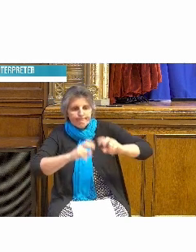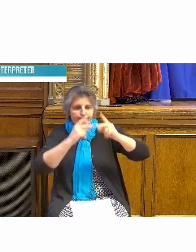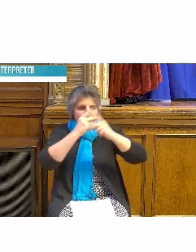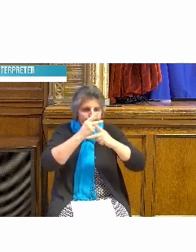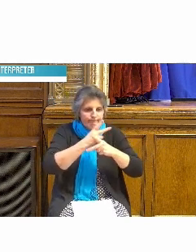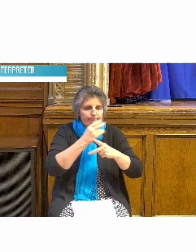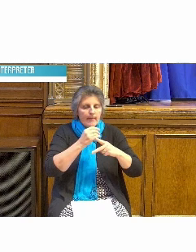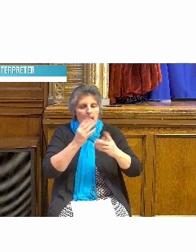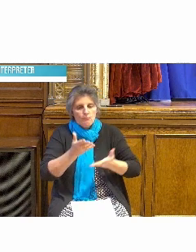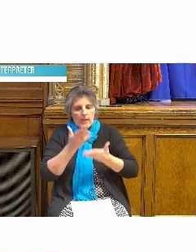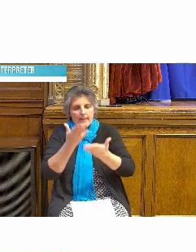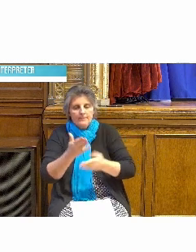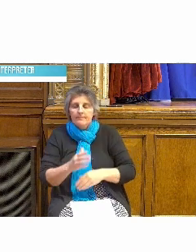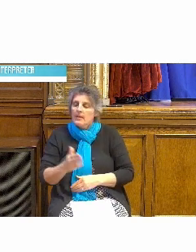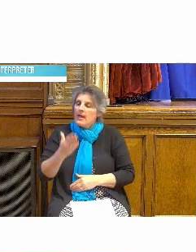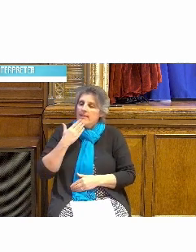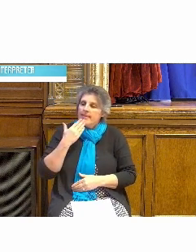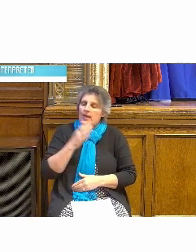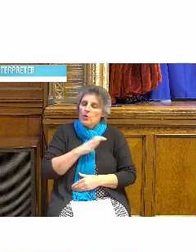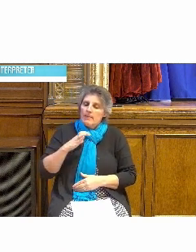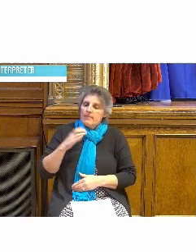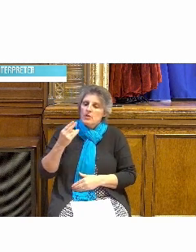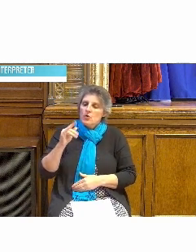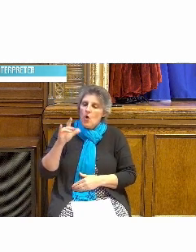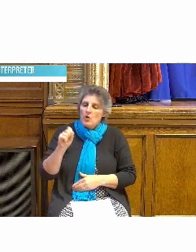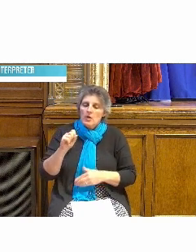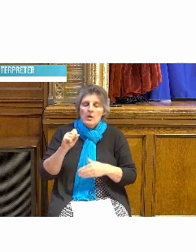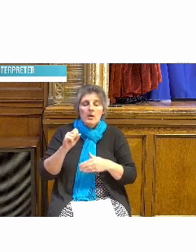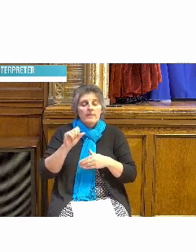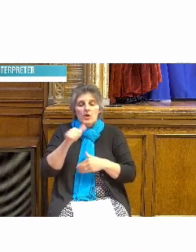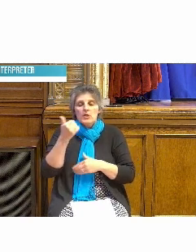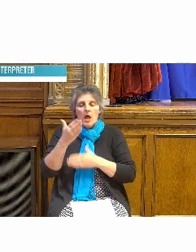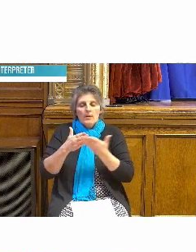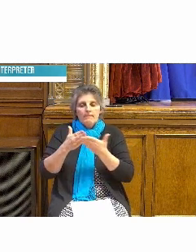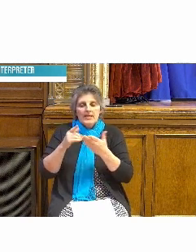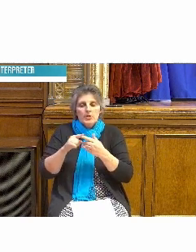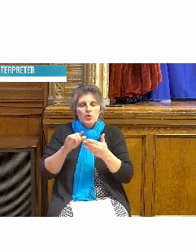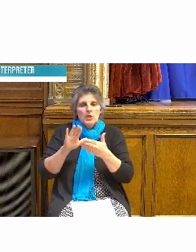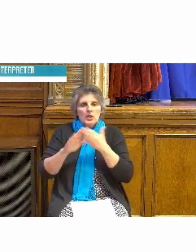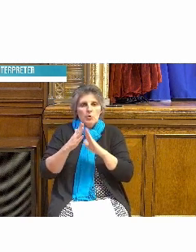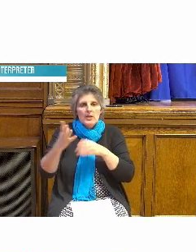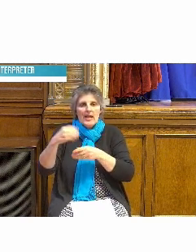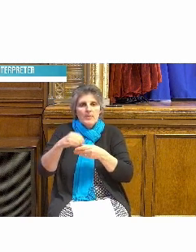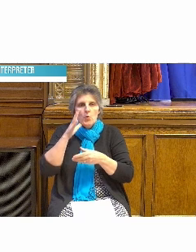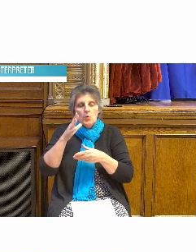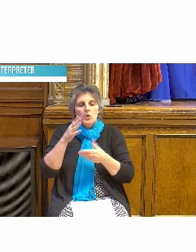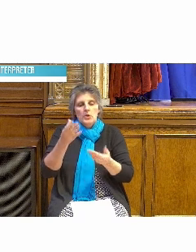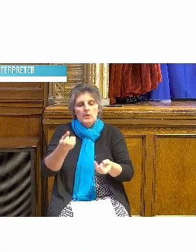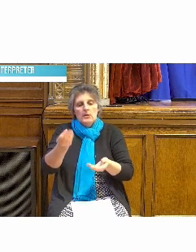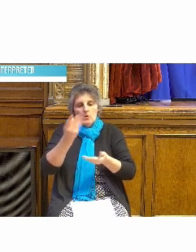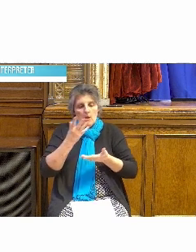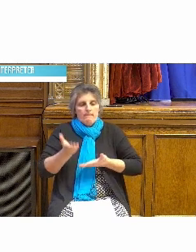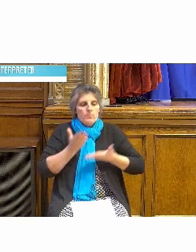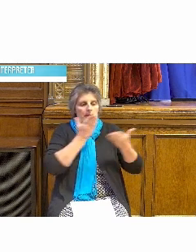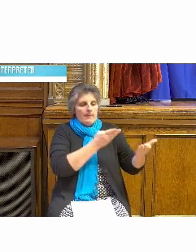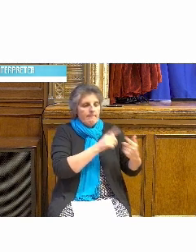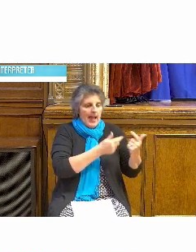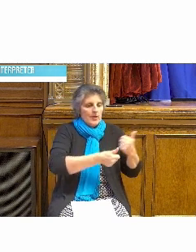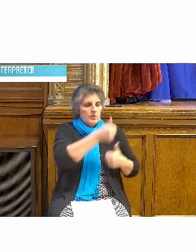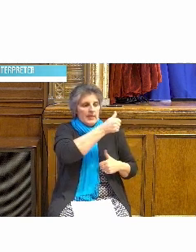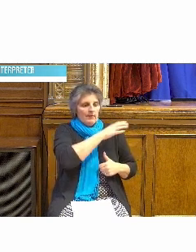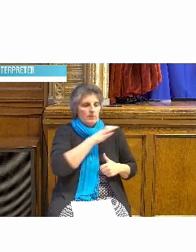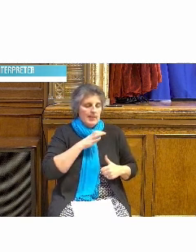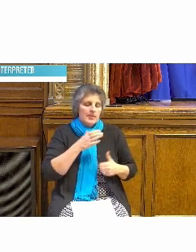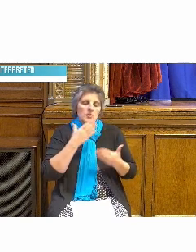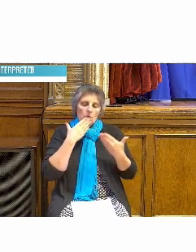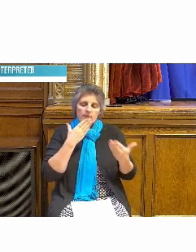recommendation. Thank you, Commissioner Holmes. So with that, there's another piece to the community engagement. We'll take the recommendation back to executive committee. So